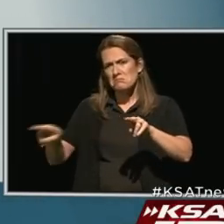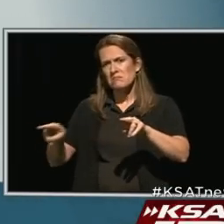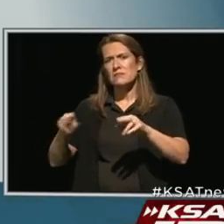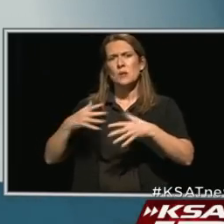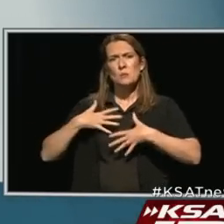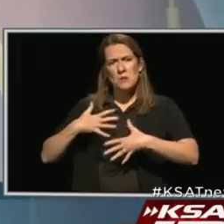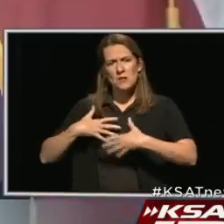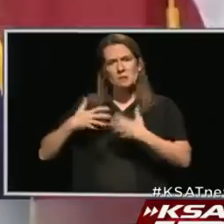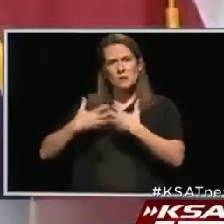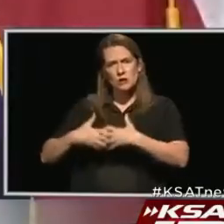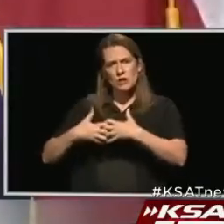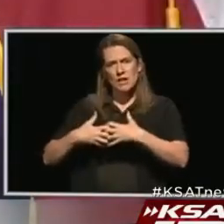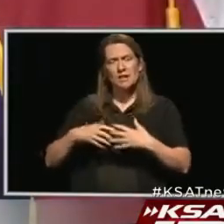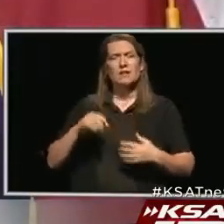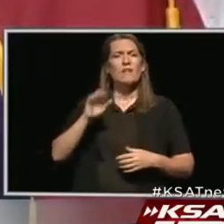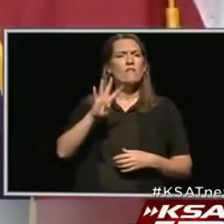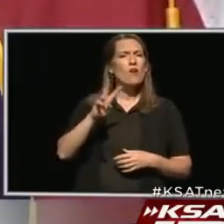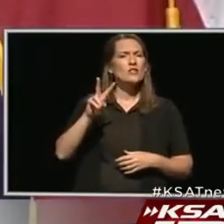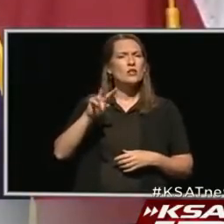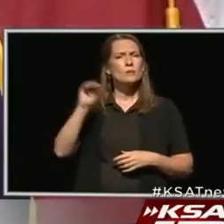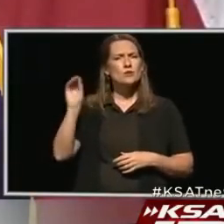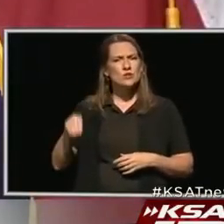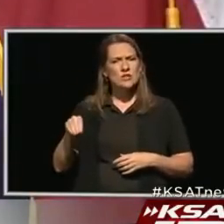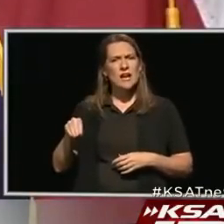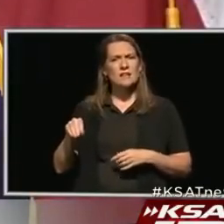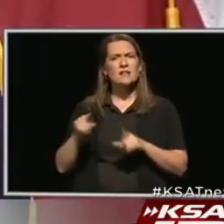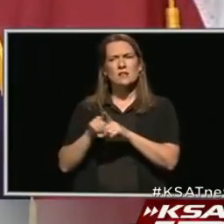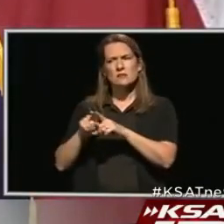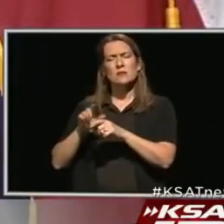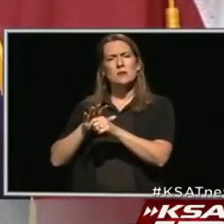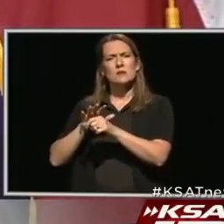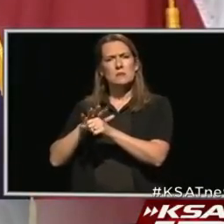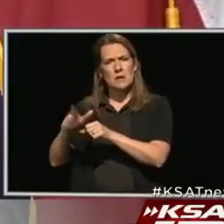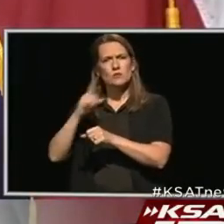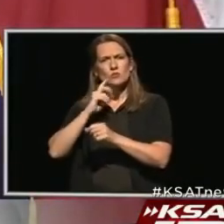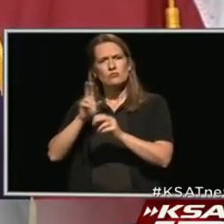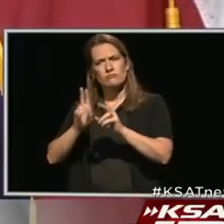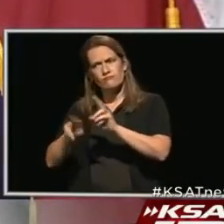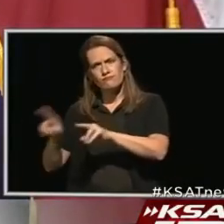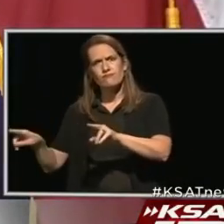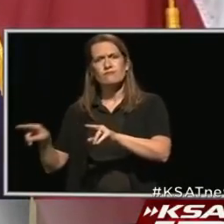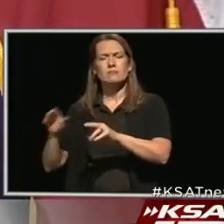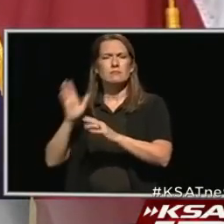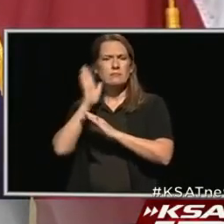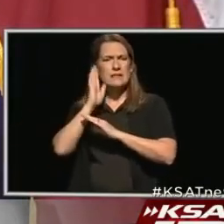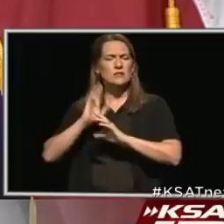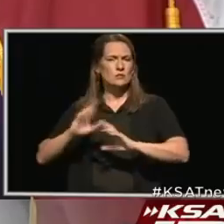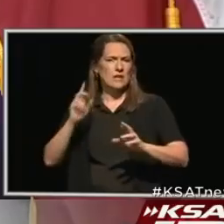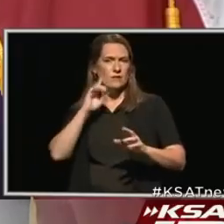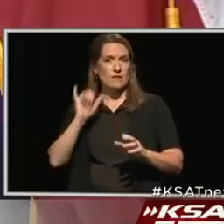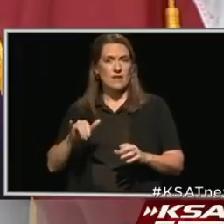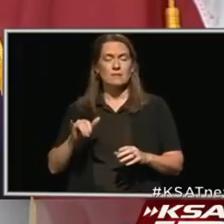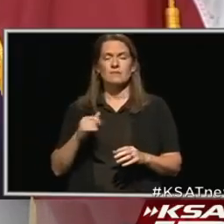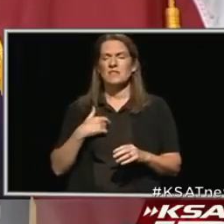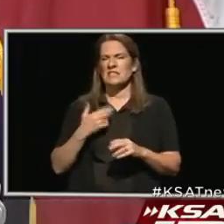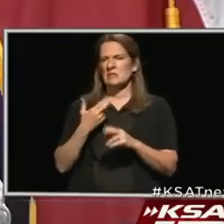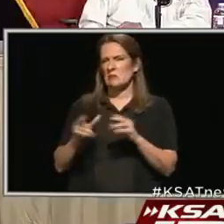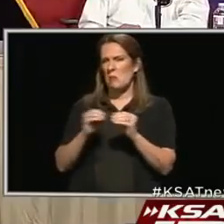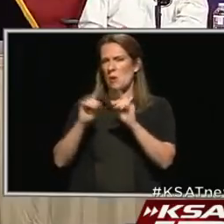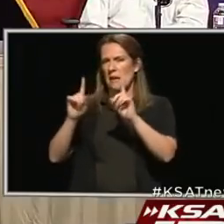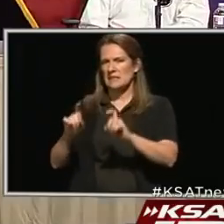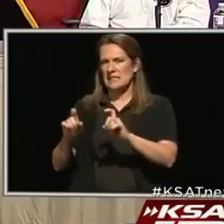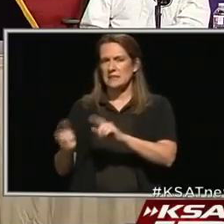34% of hospital beds currently available. And I'll give you a brief update on testing in just a moment, but I'll turn it over to Judge Wolf.